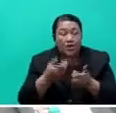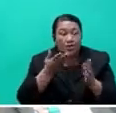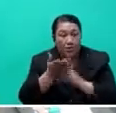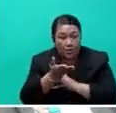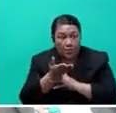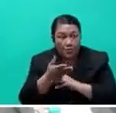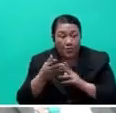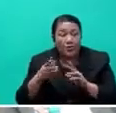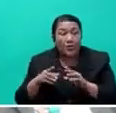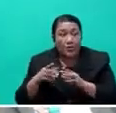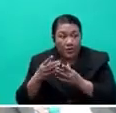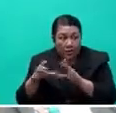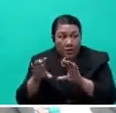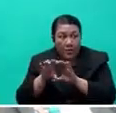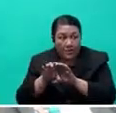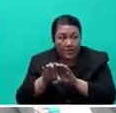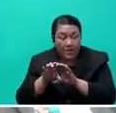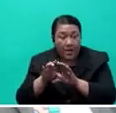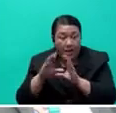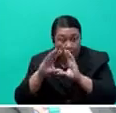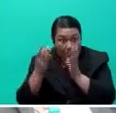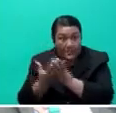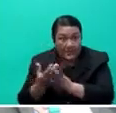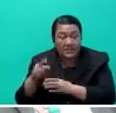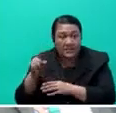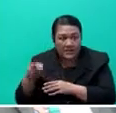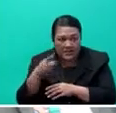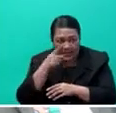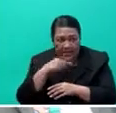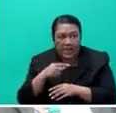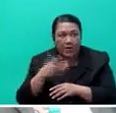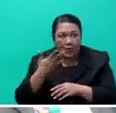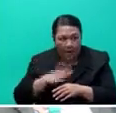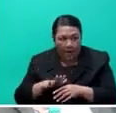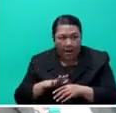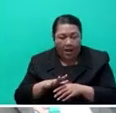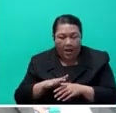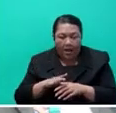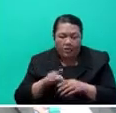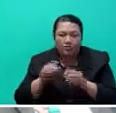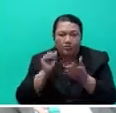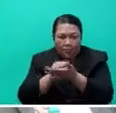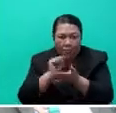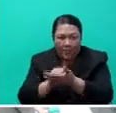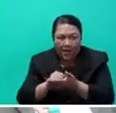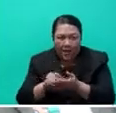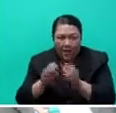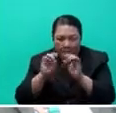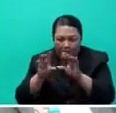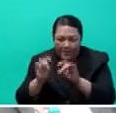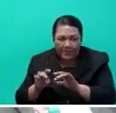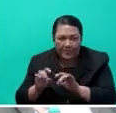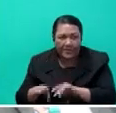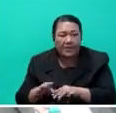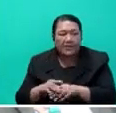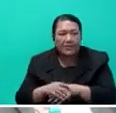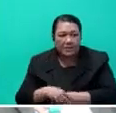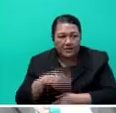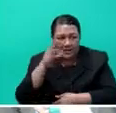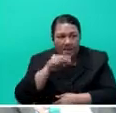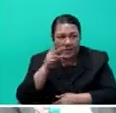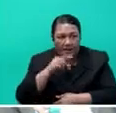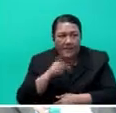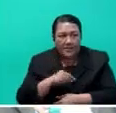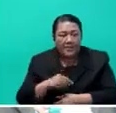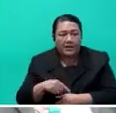committee, we want to see that this comes in a good shape. It caters for all the inequities that was there before. So, Mr. Speaker,